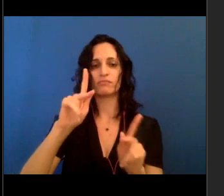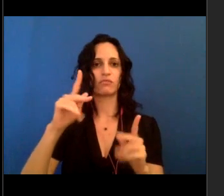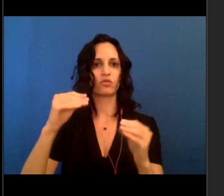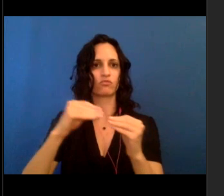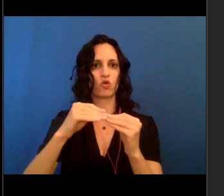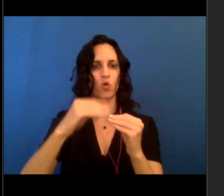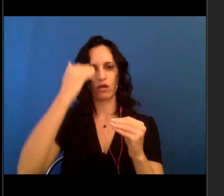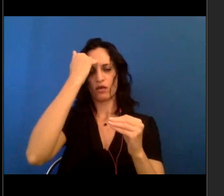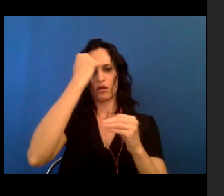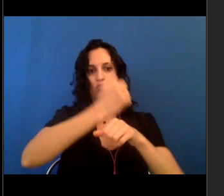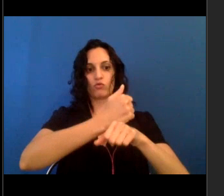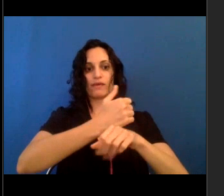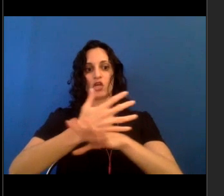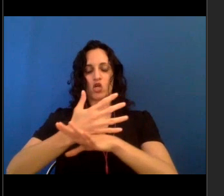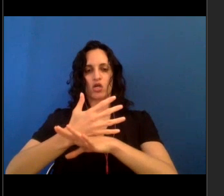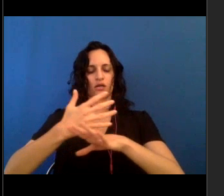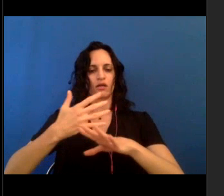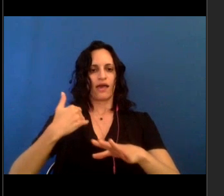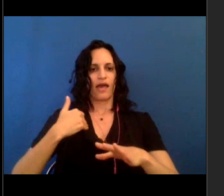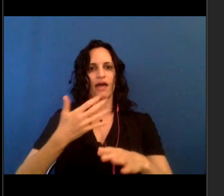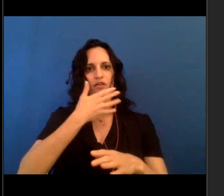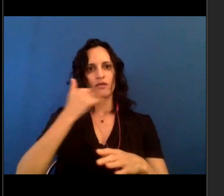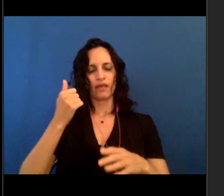chances to succeed in higher ed.